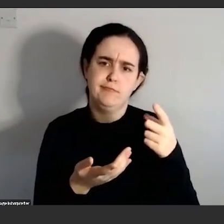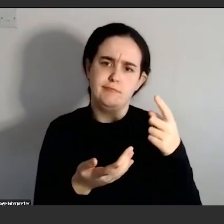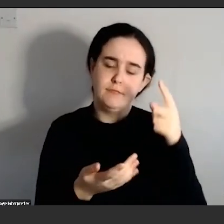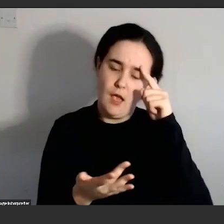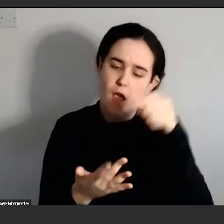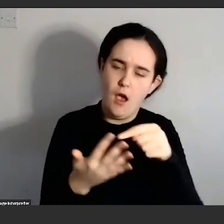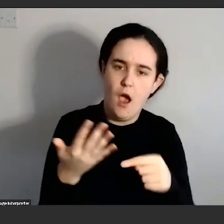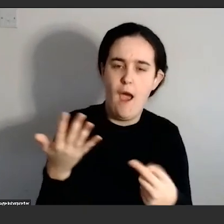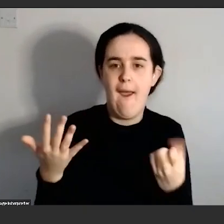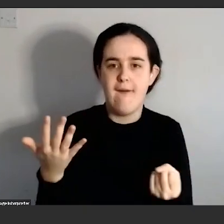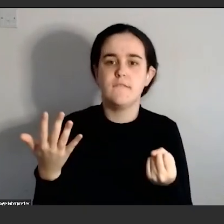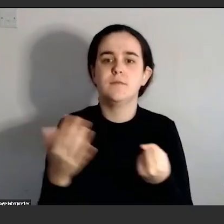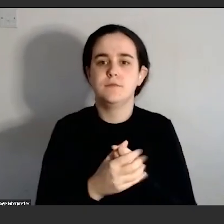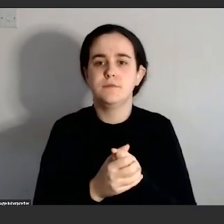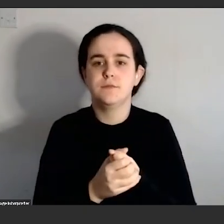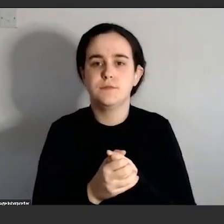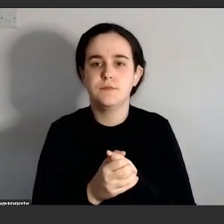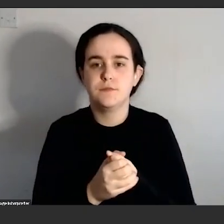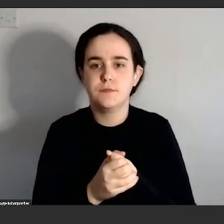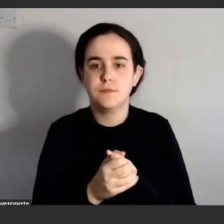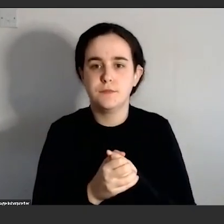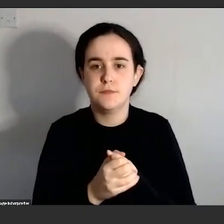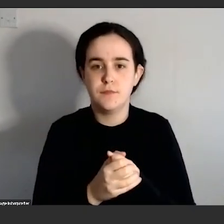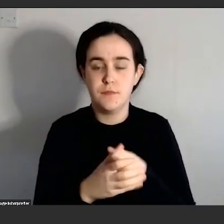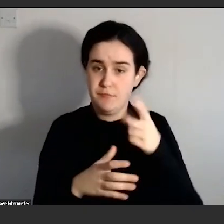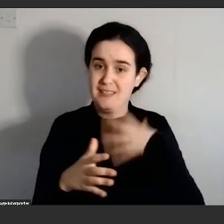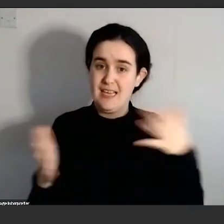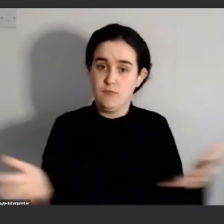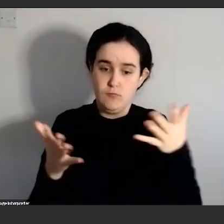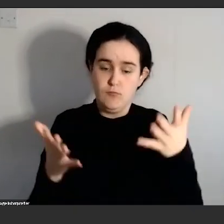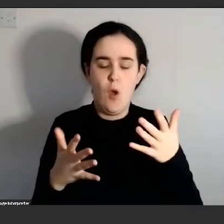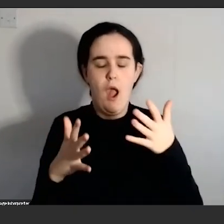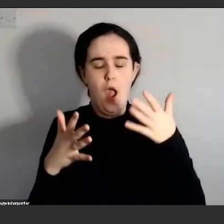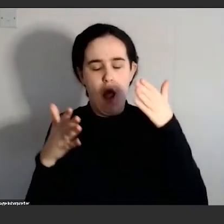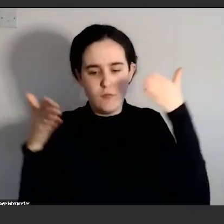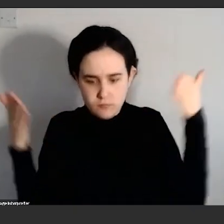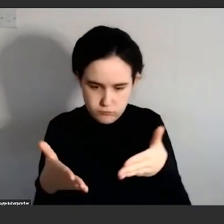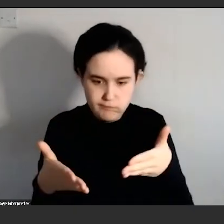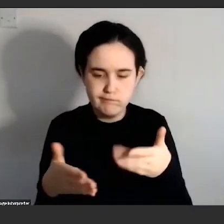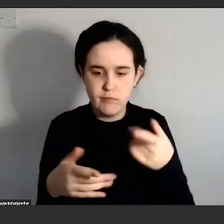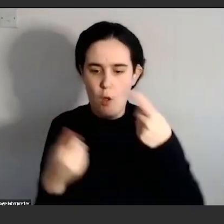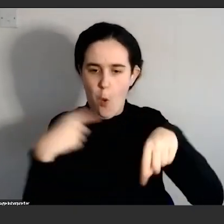organizations, corporations, UN agencies, governments will set